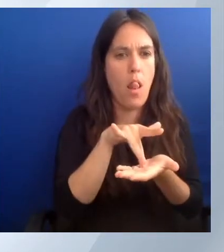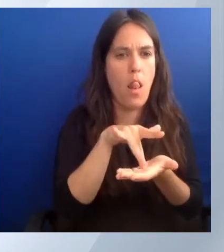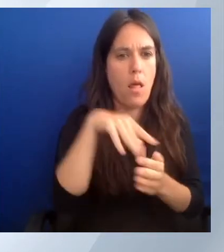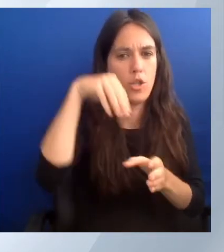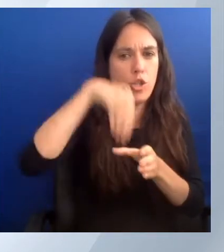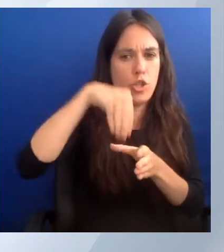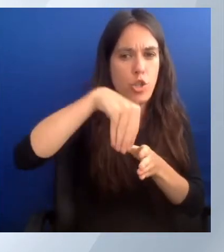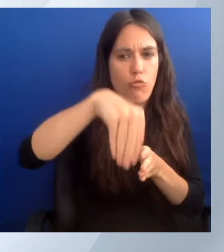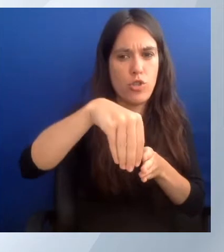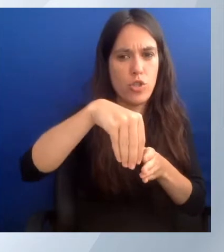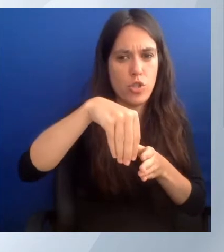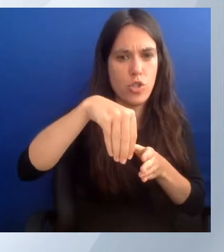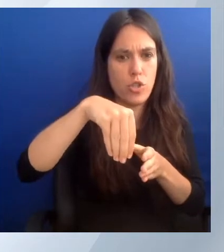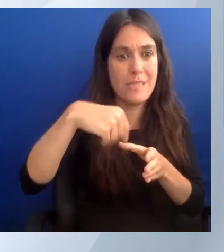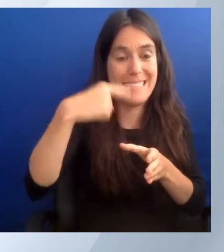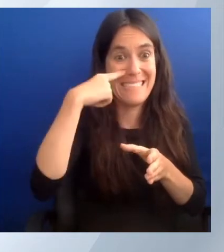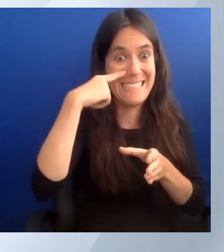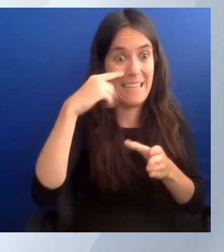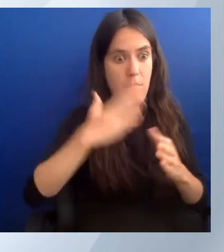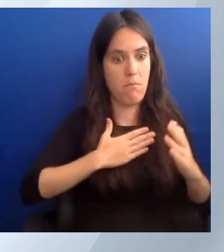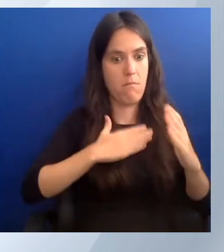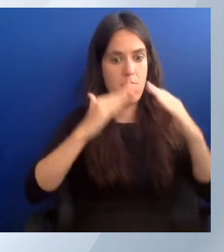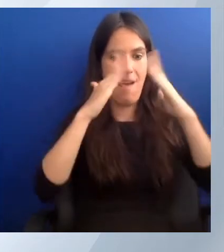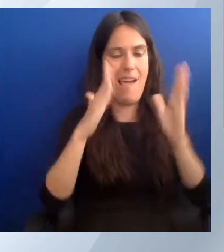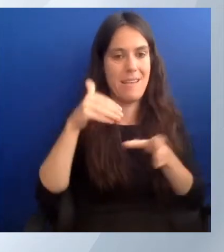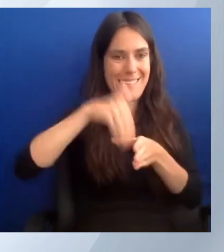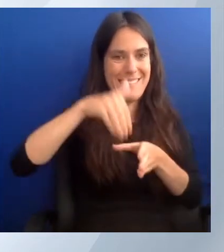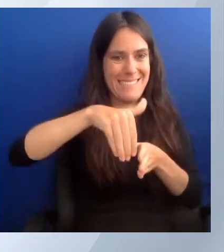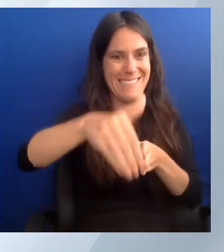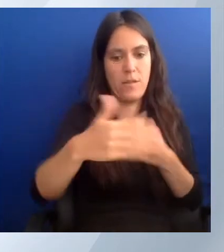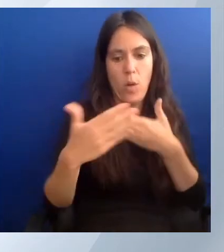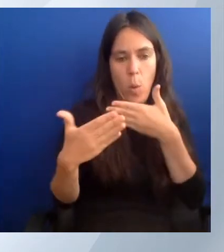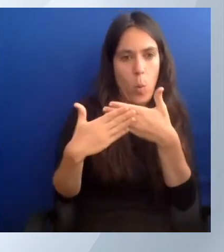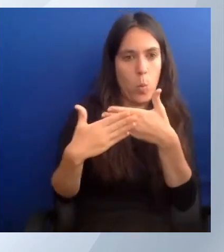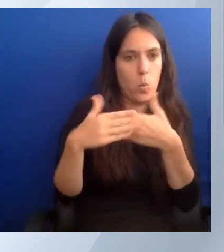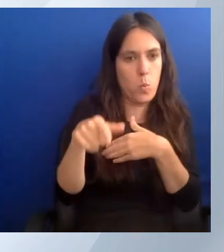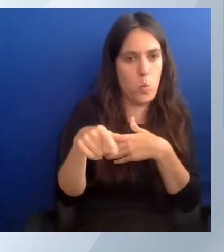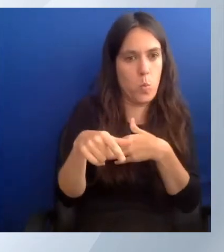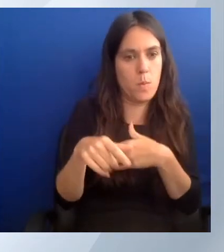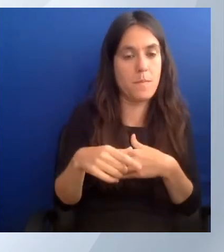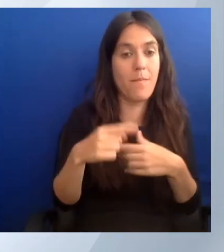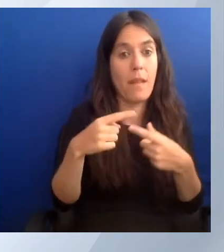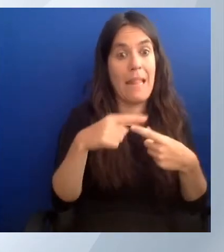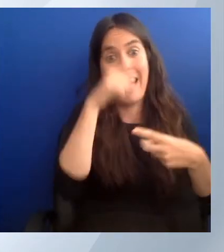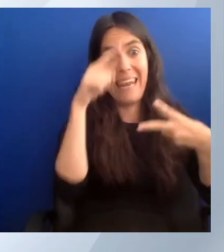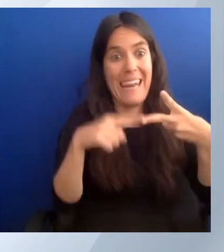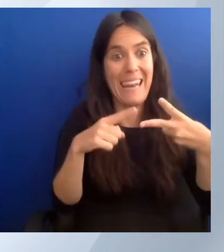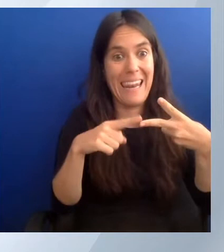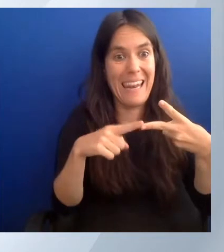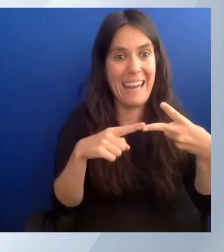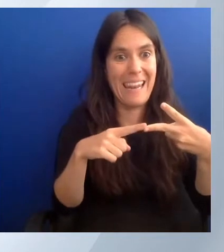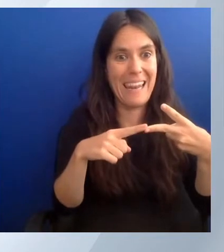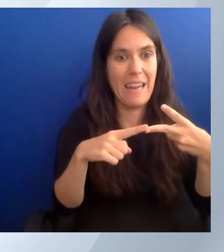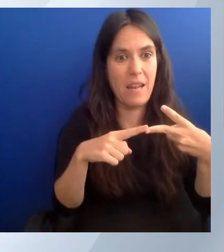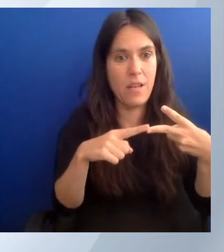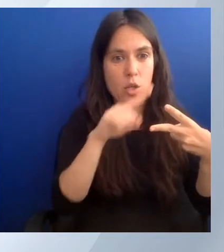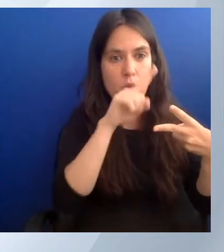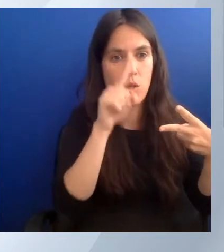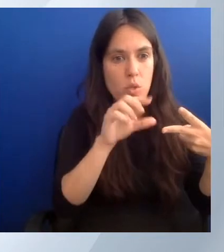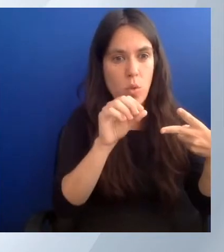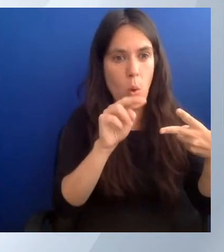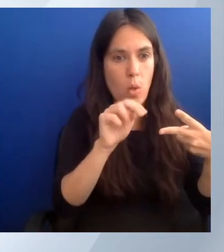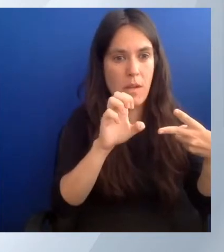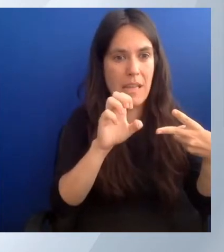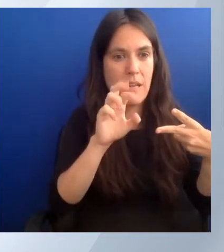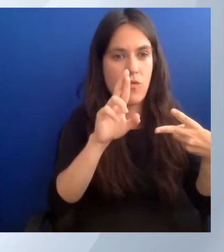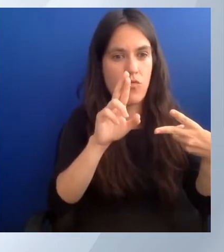within your data center, or within a data center. The next option is zone redundant storage, and this is where your